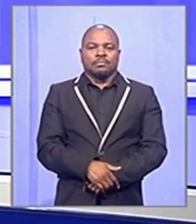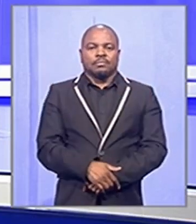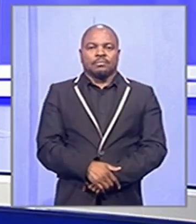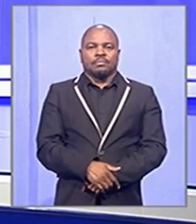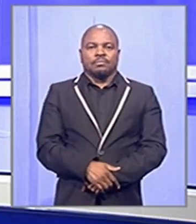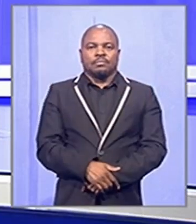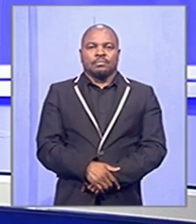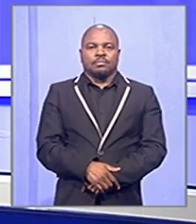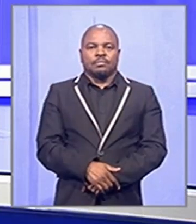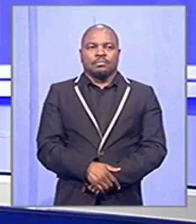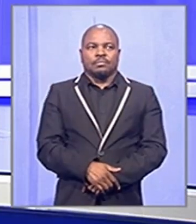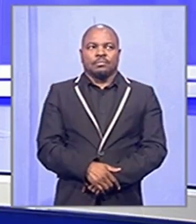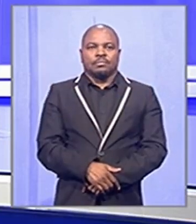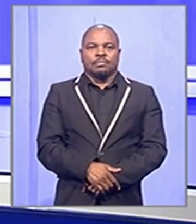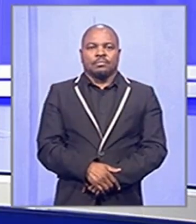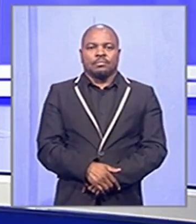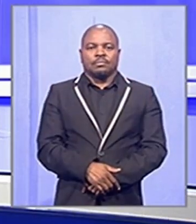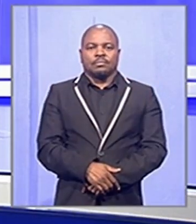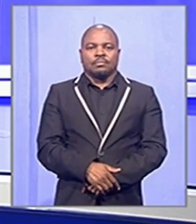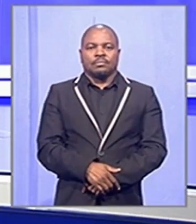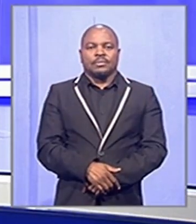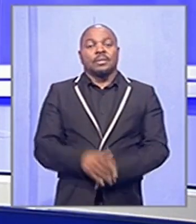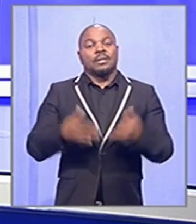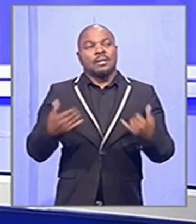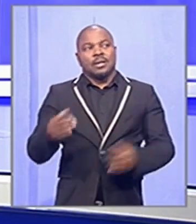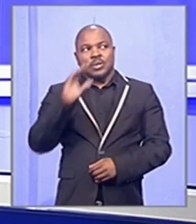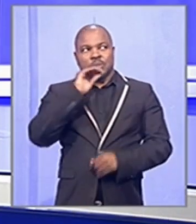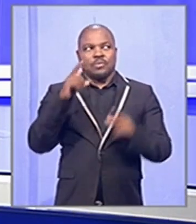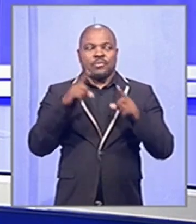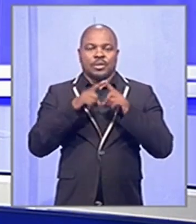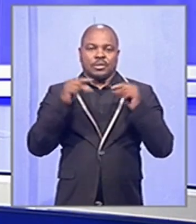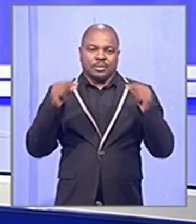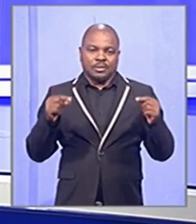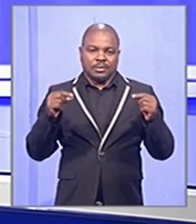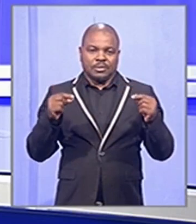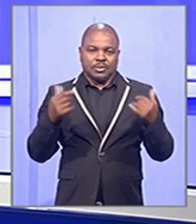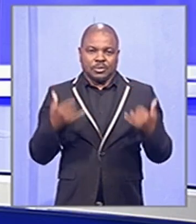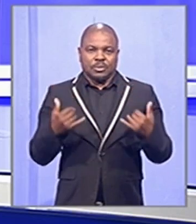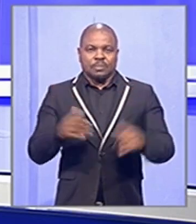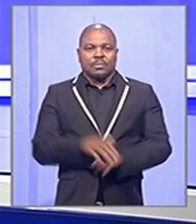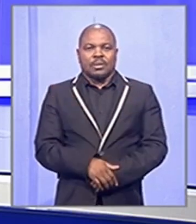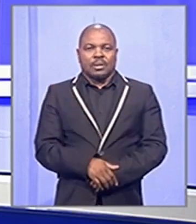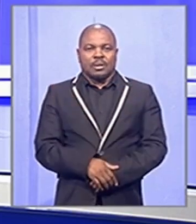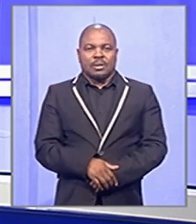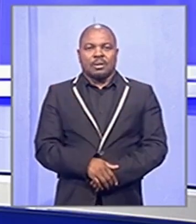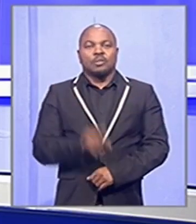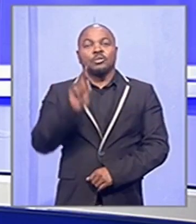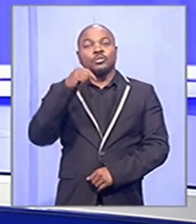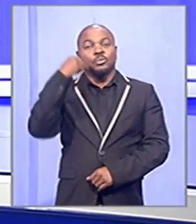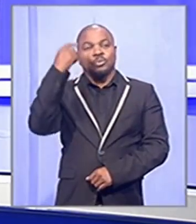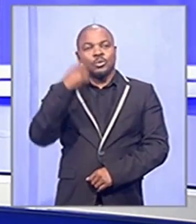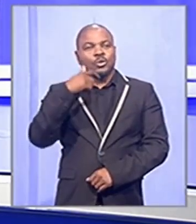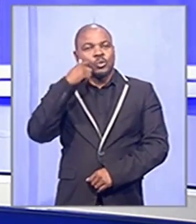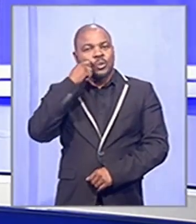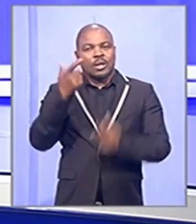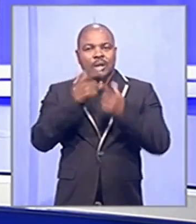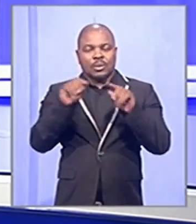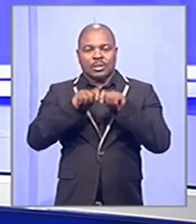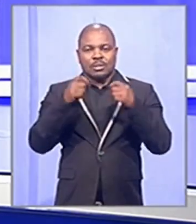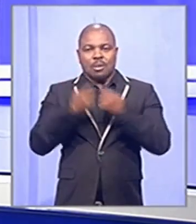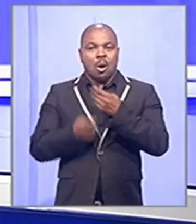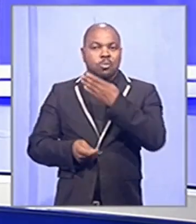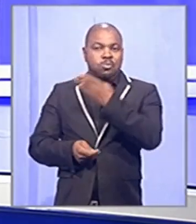Mamelodi Sundowns e na le monyetla wa ho roba rekoto ya ho hlola dipapadi tse supileng ka tatelano e salletswe ke papadi tse